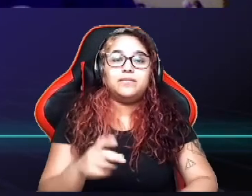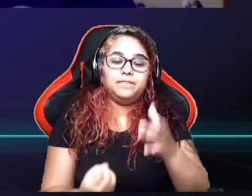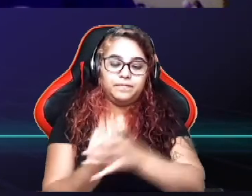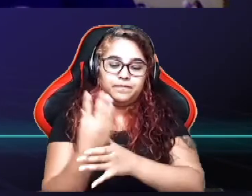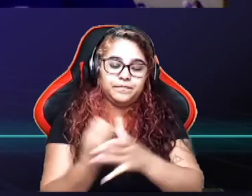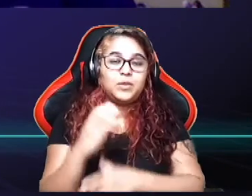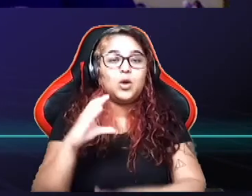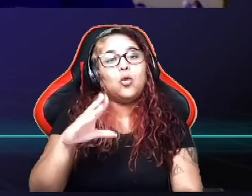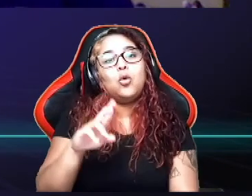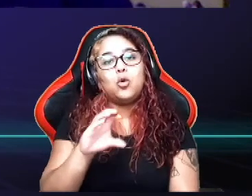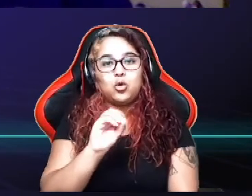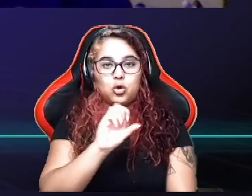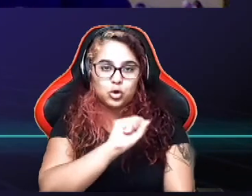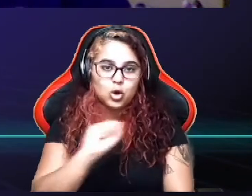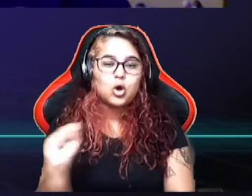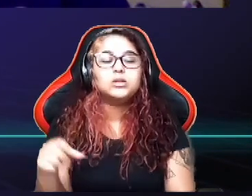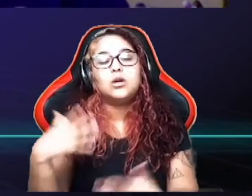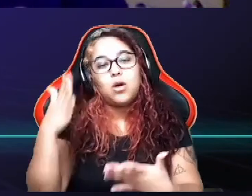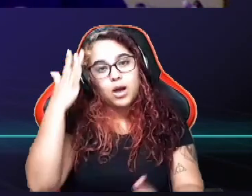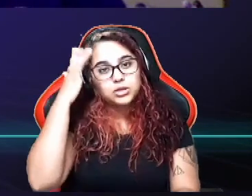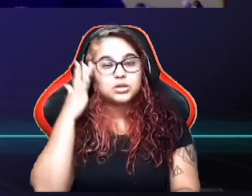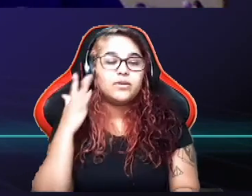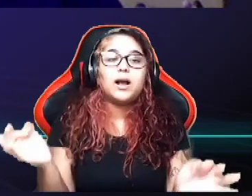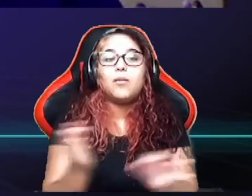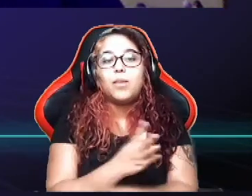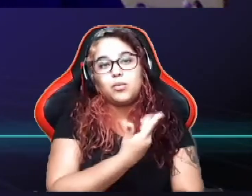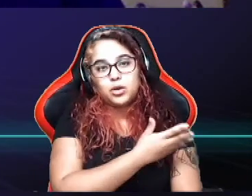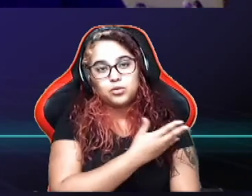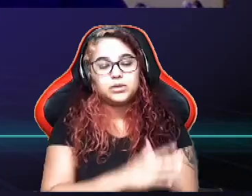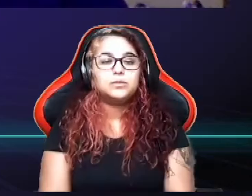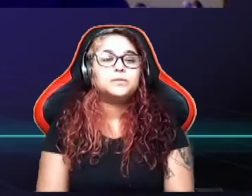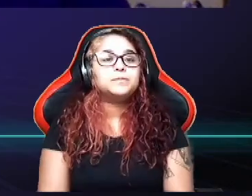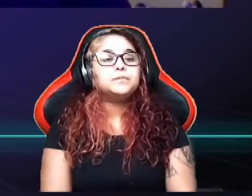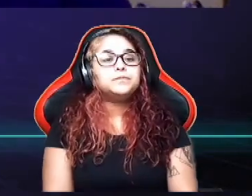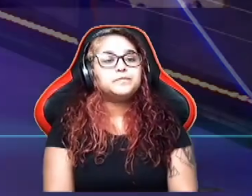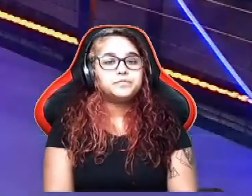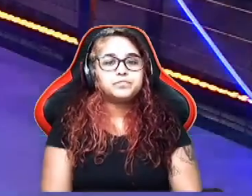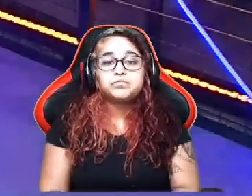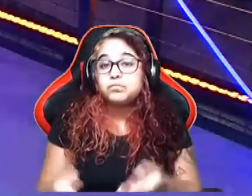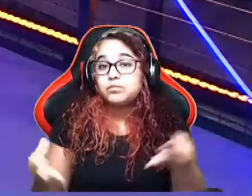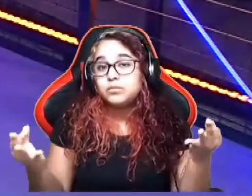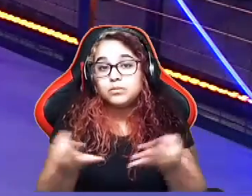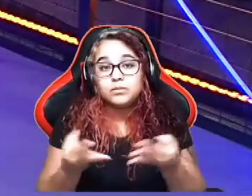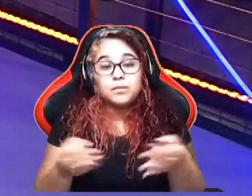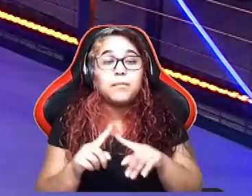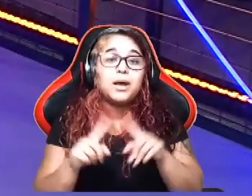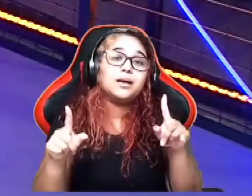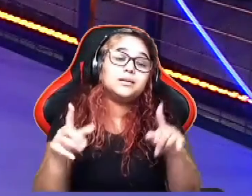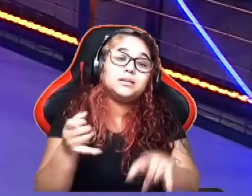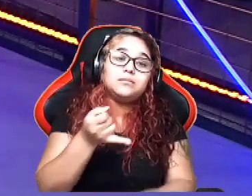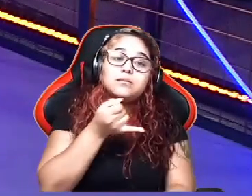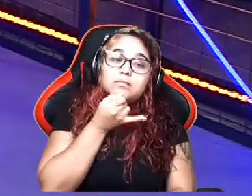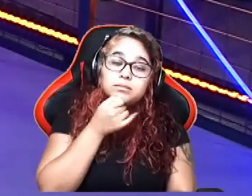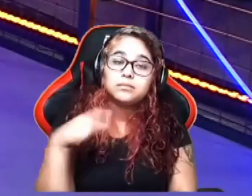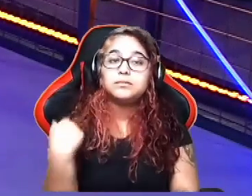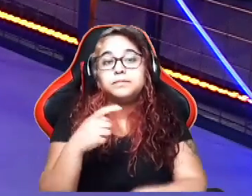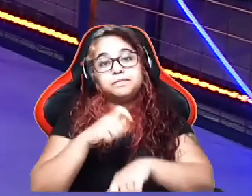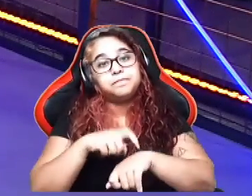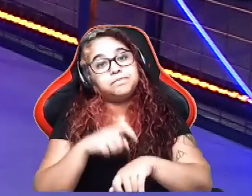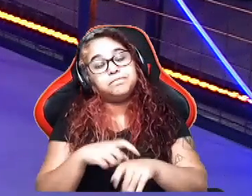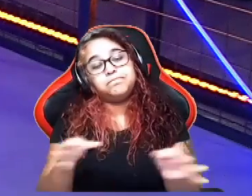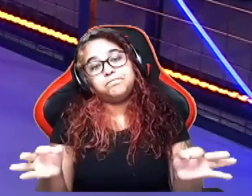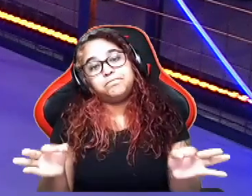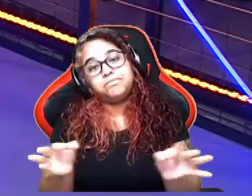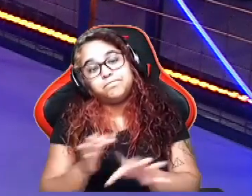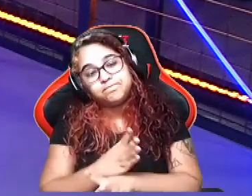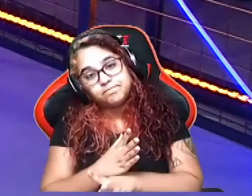developers create cross-platform games, the more we will lose this sort of Bom, prejudice. infelizmente nosso tempo Great. terminou. Well, everyone,